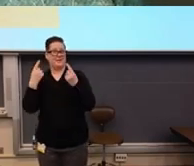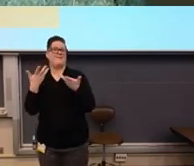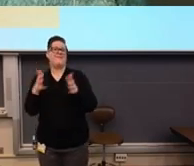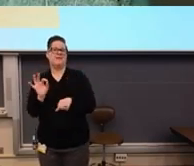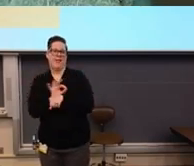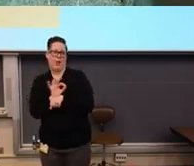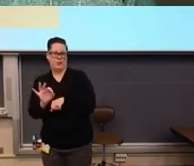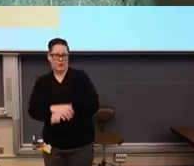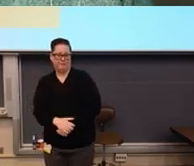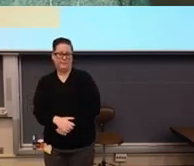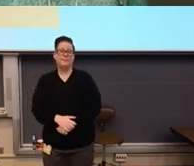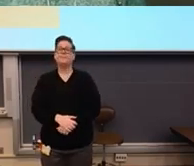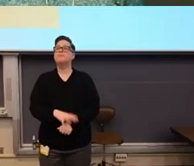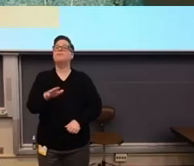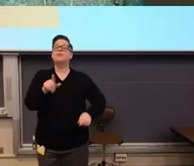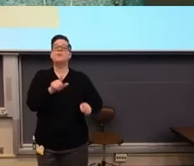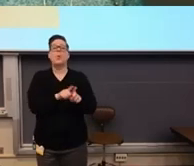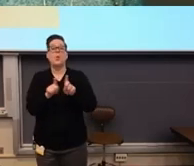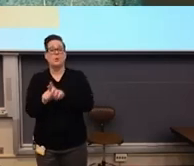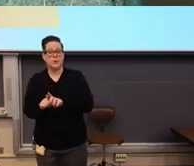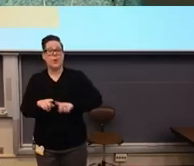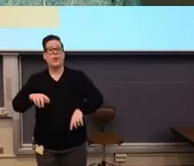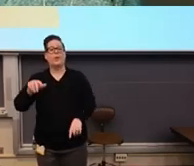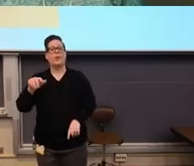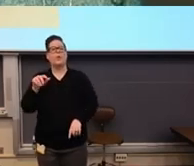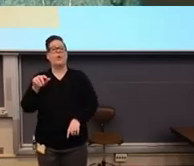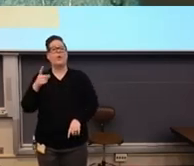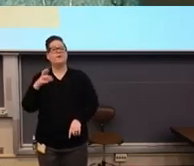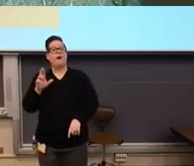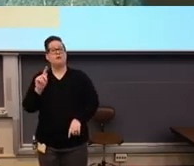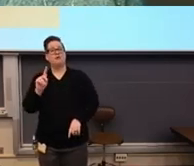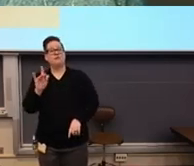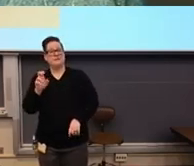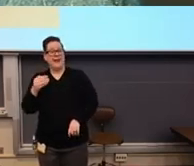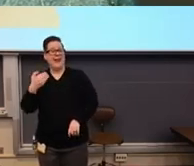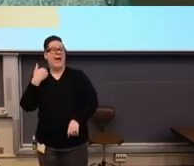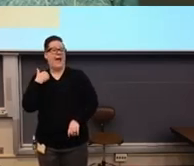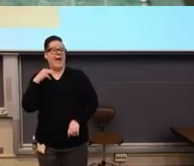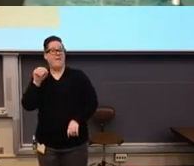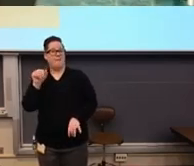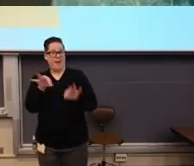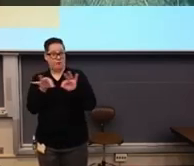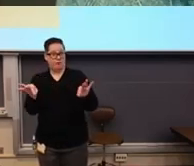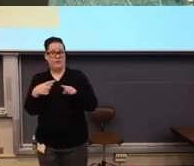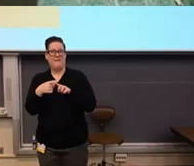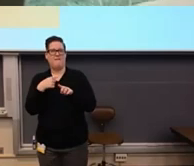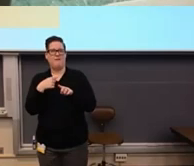time. The other thing is that she also has a master's degree from the,